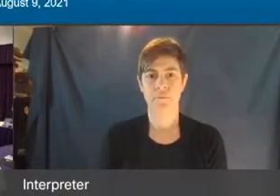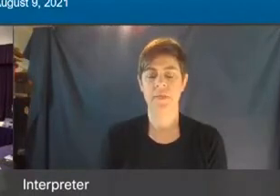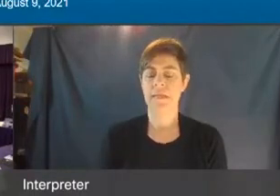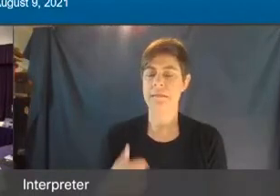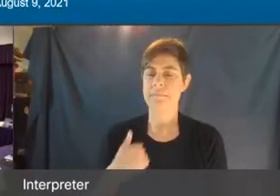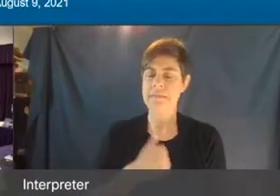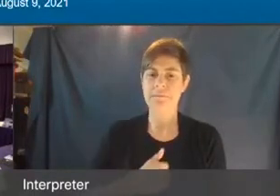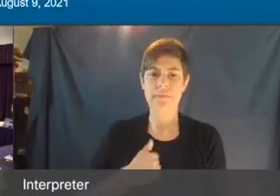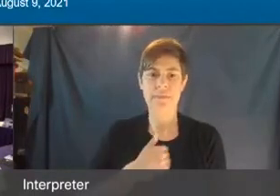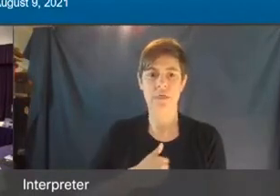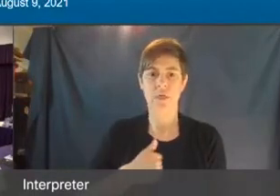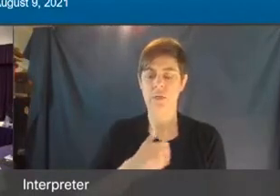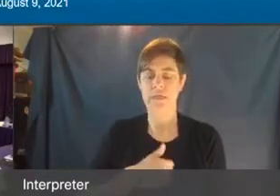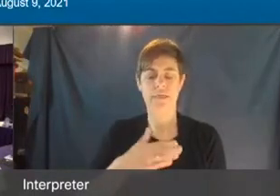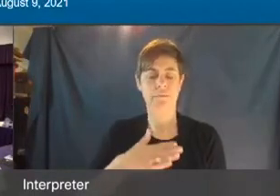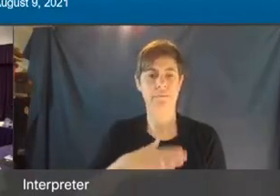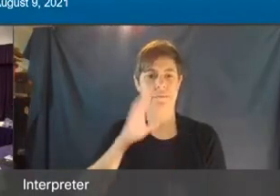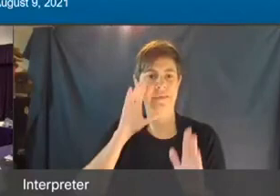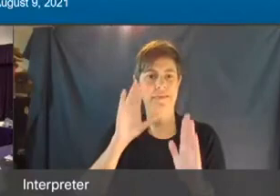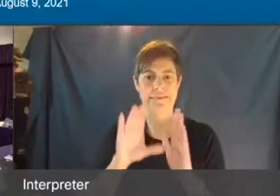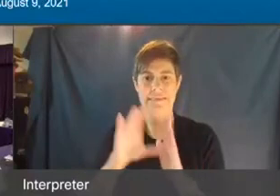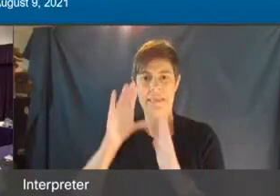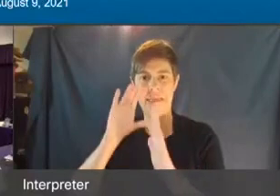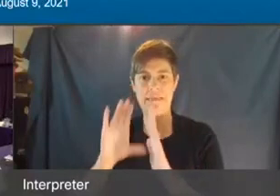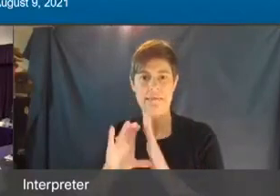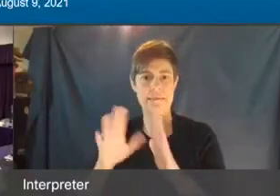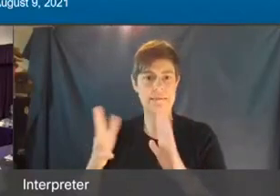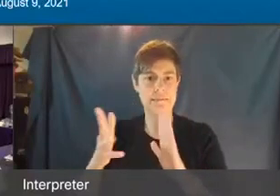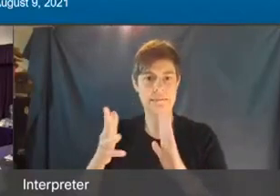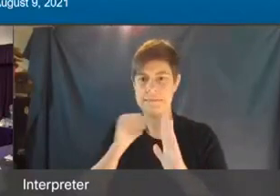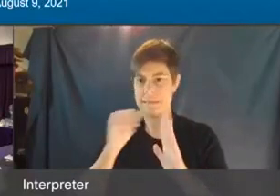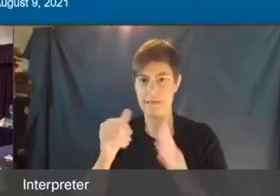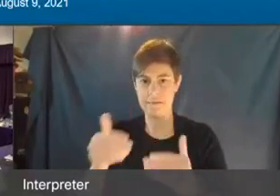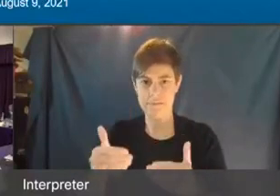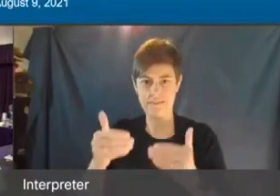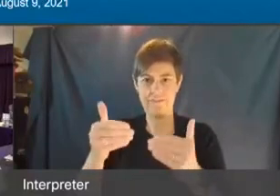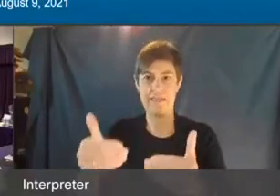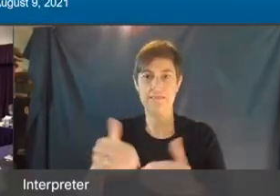Apologize here, my slides are not advancing.